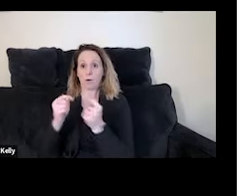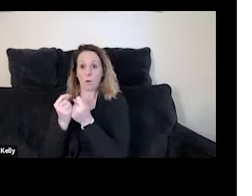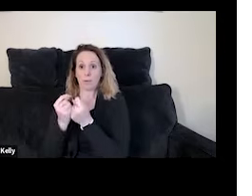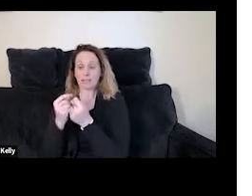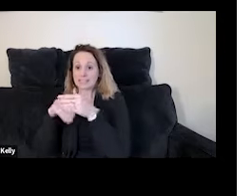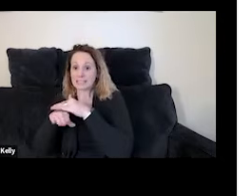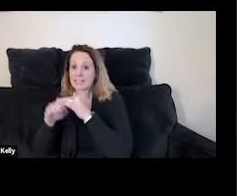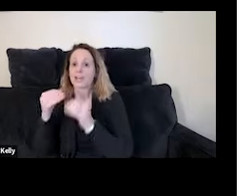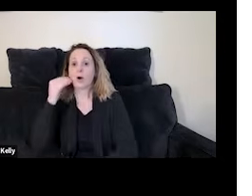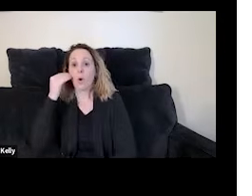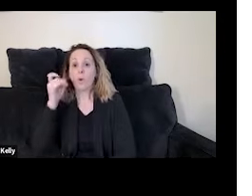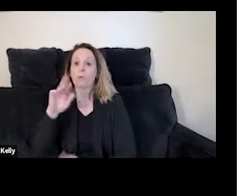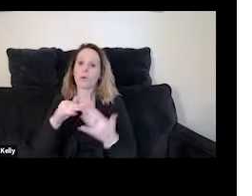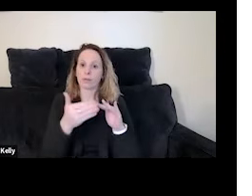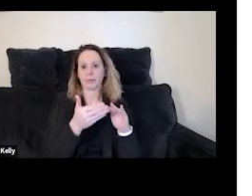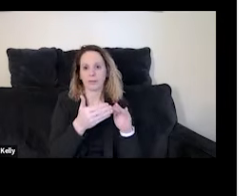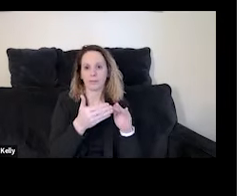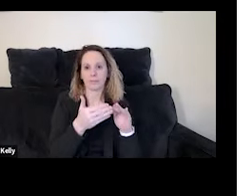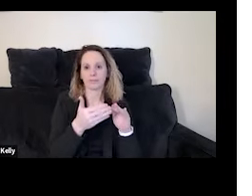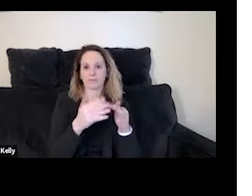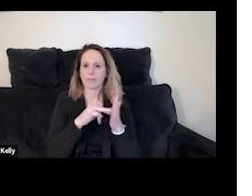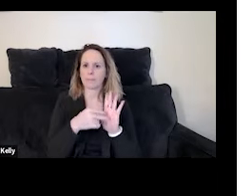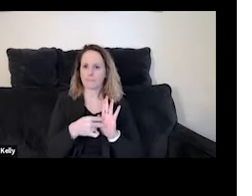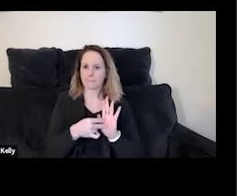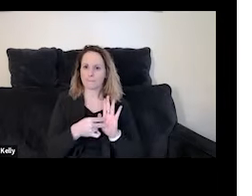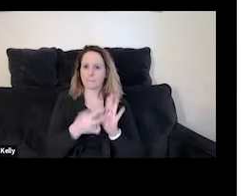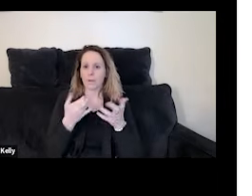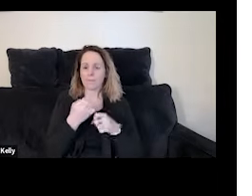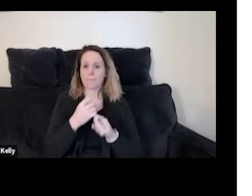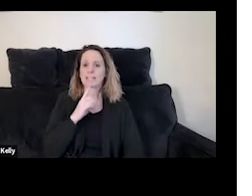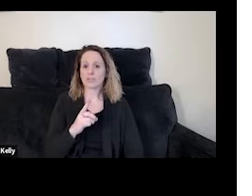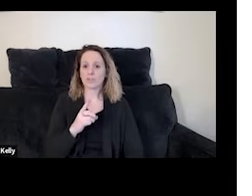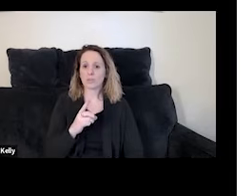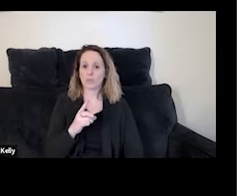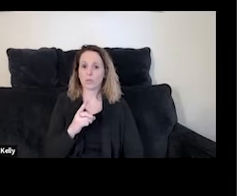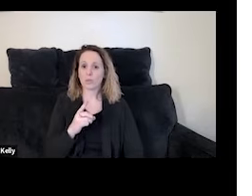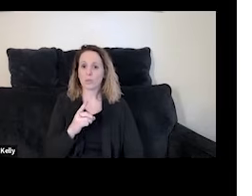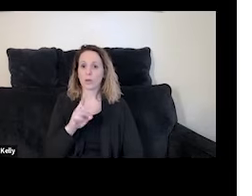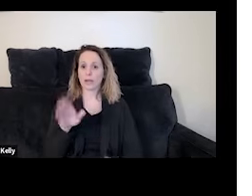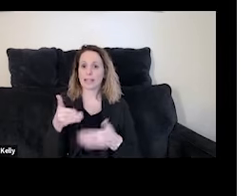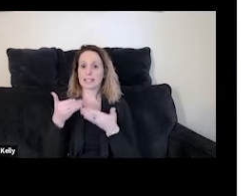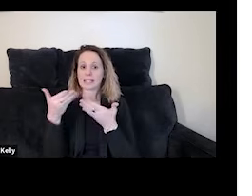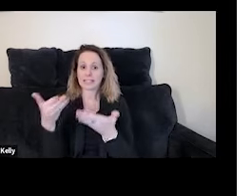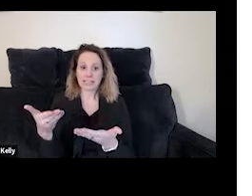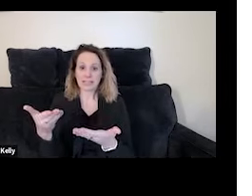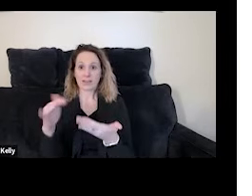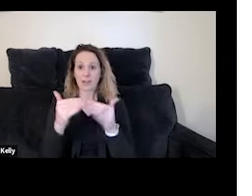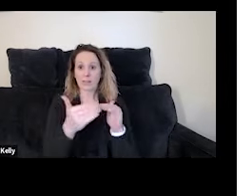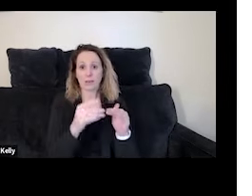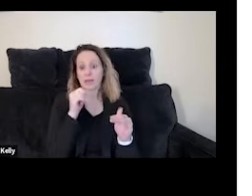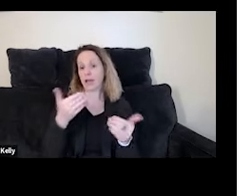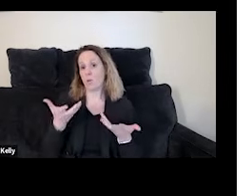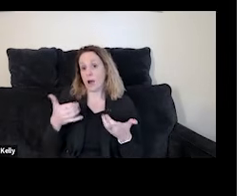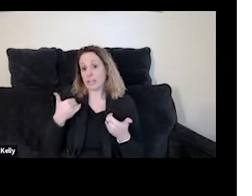the home or the community. In other words, we want to make sure that the care is delivered in the home and community. We don't want young